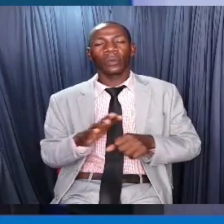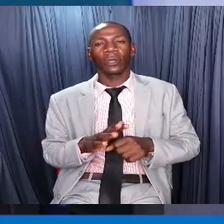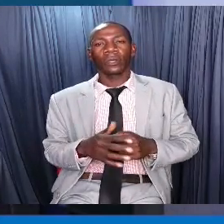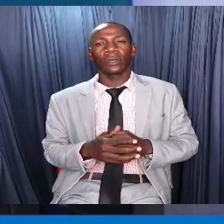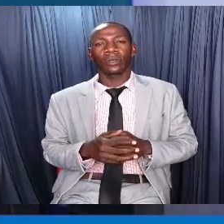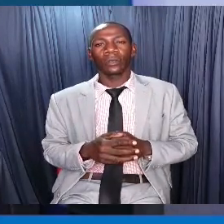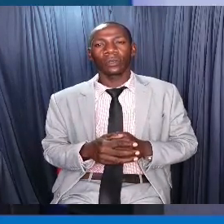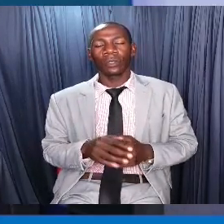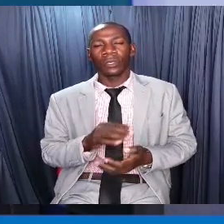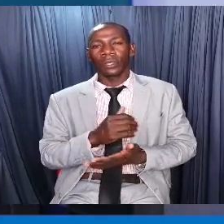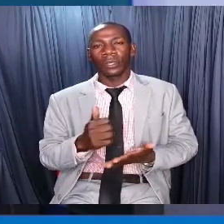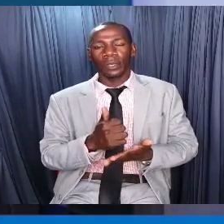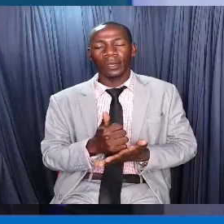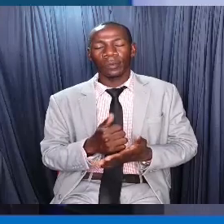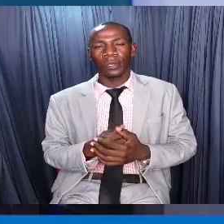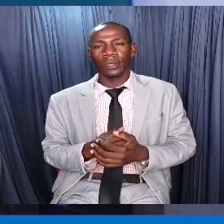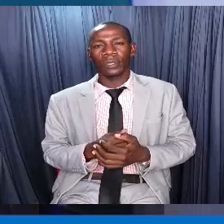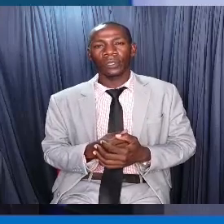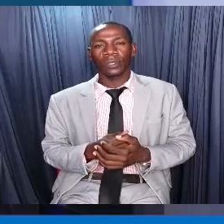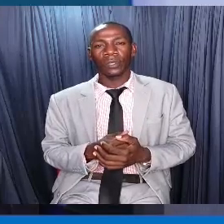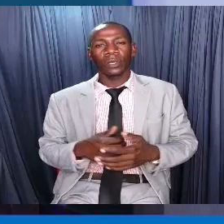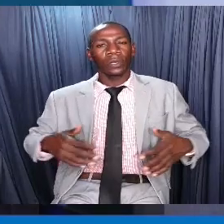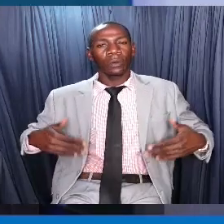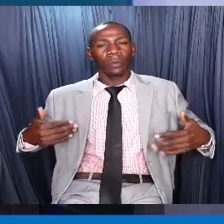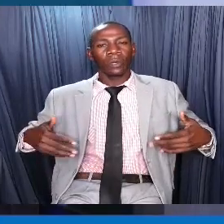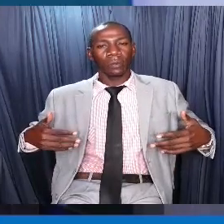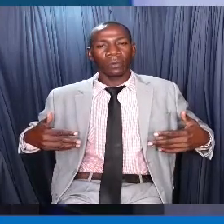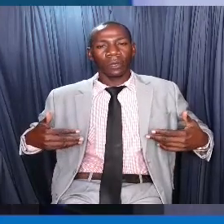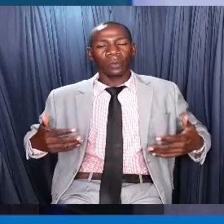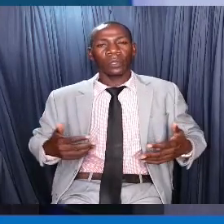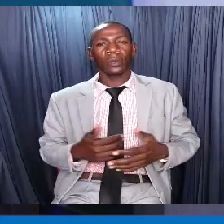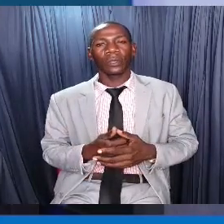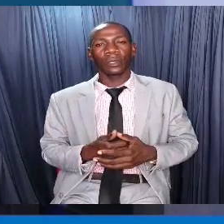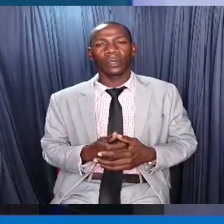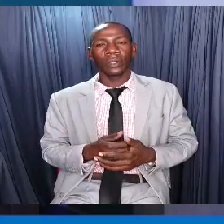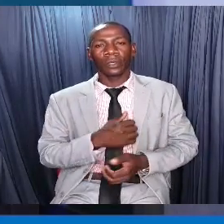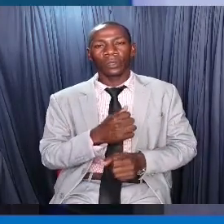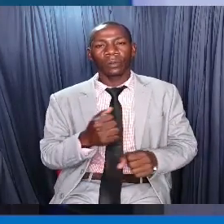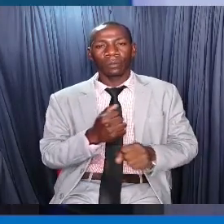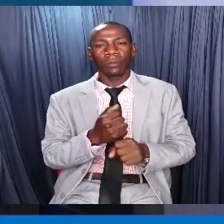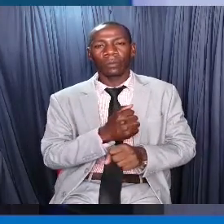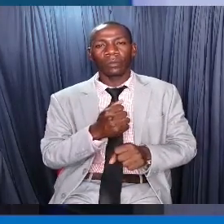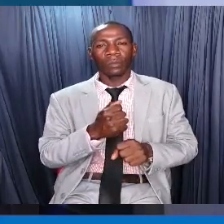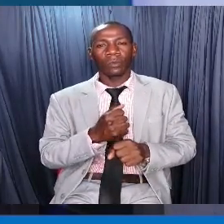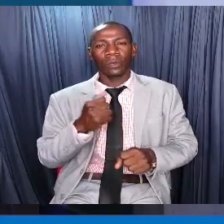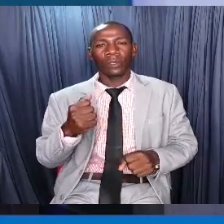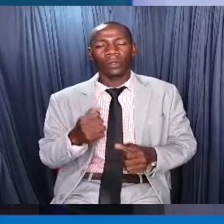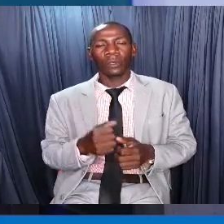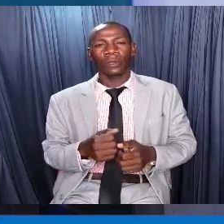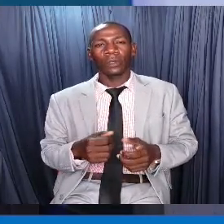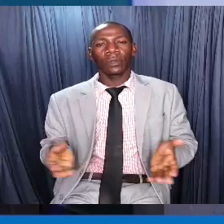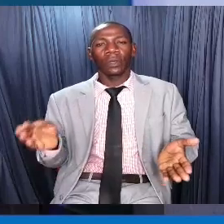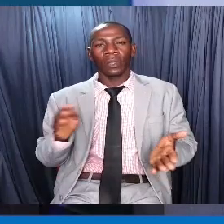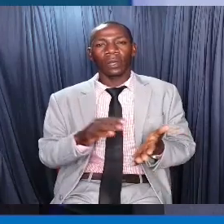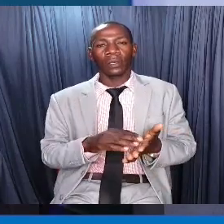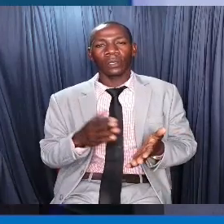happy. Bwana Yesu asifiwe sana. Amen. Alifurahi kiasi gani? He was so happy. Miaka 15. 15 years.